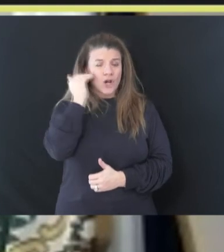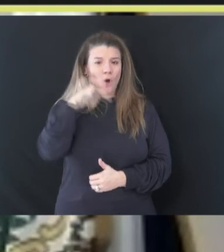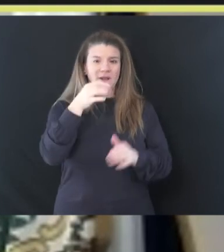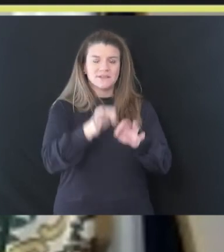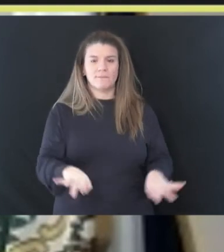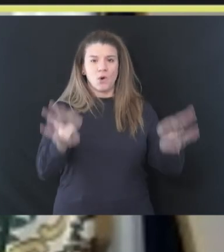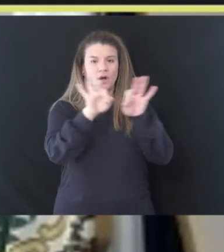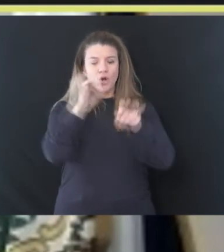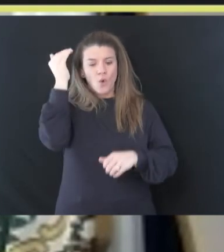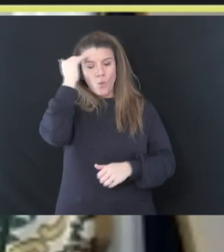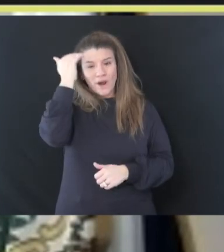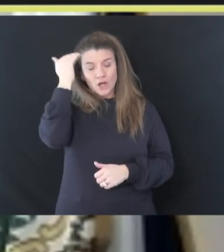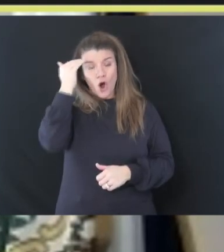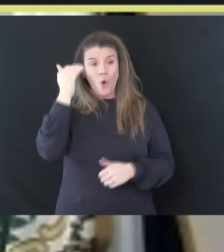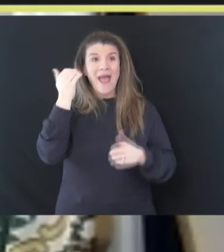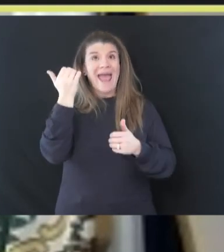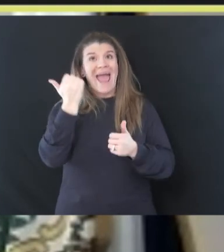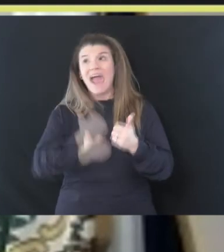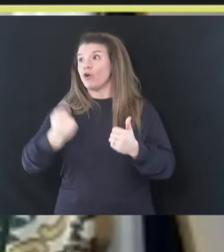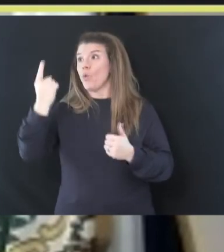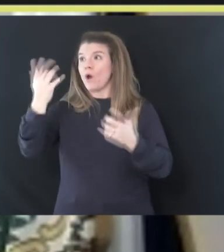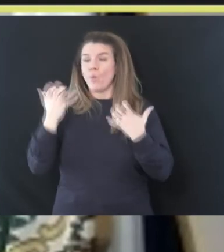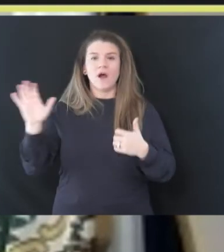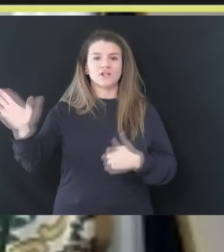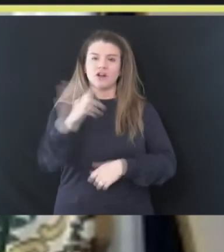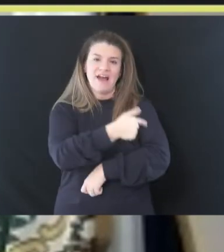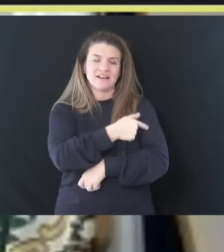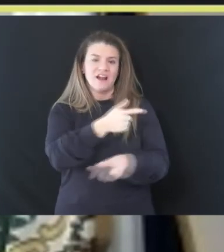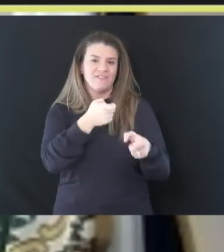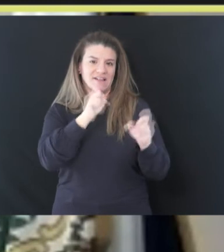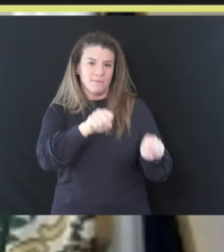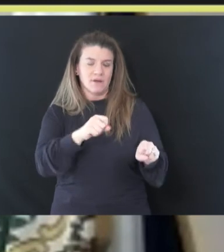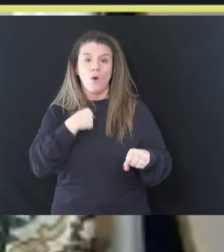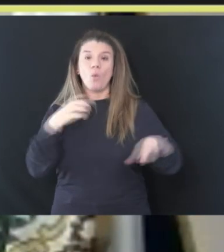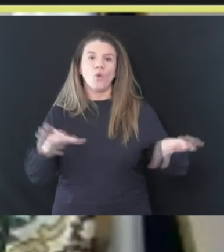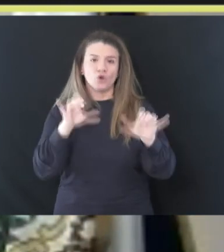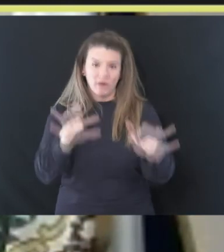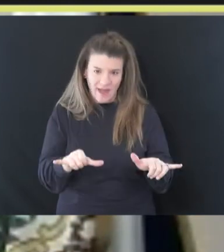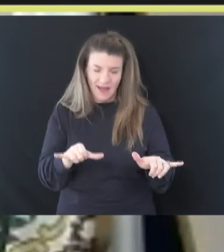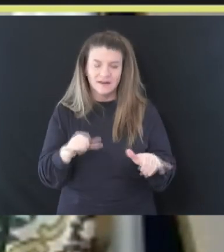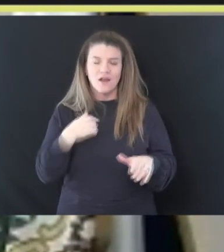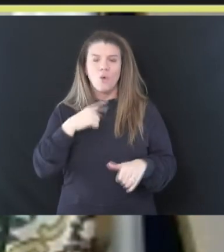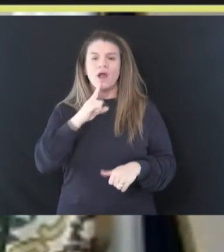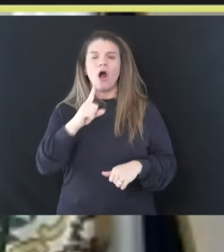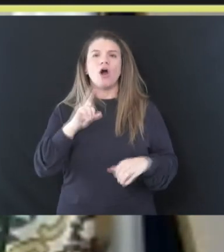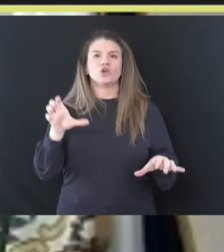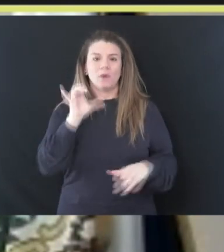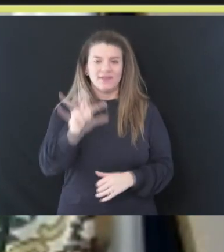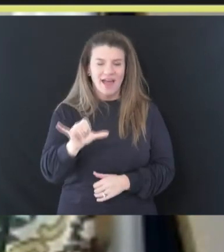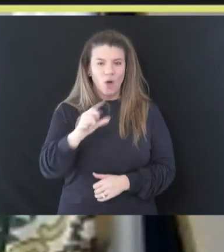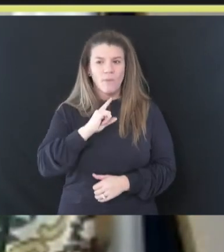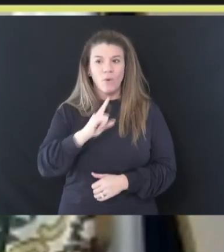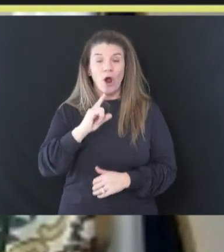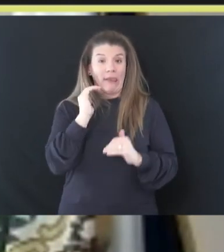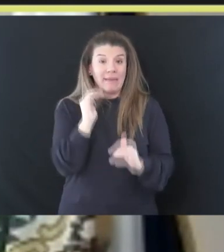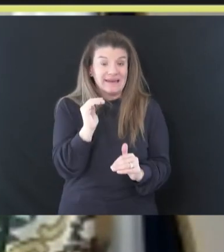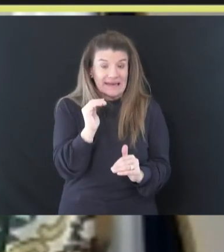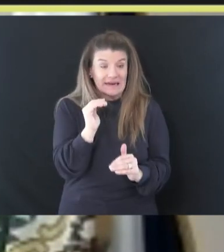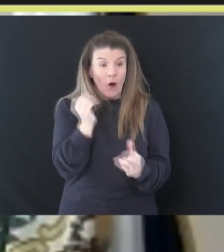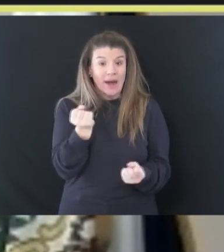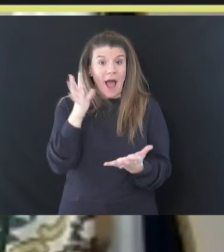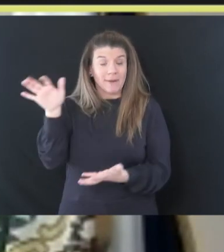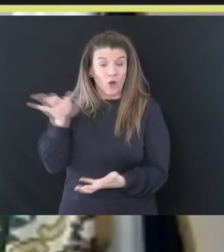wants their vaccination as quickly as possible, and we're trying to do that, and we are doing that, but we're limited in terms of the vaccine